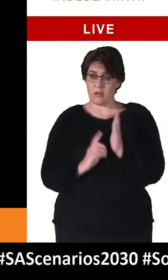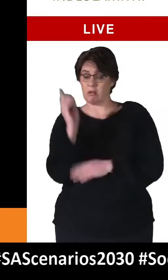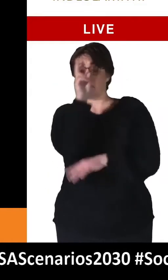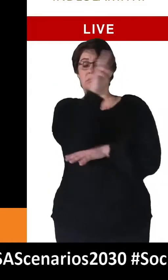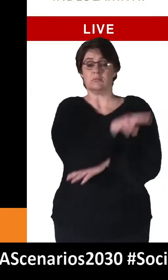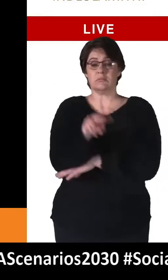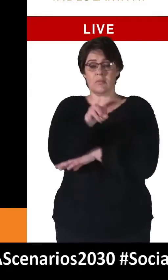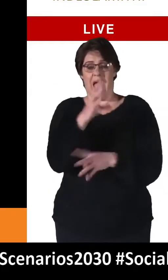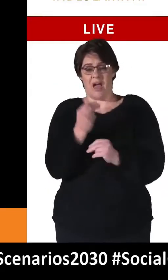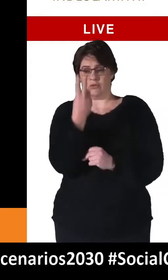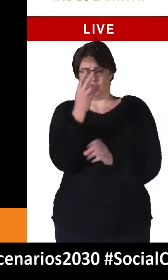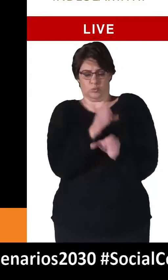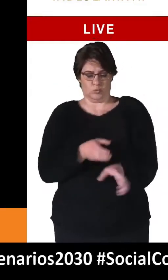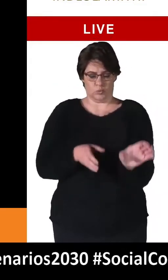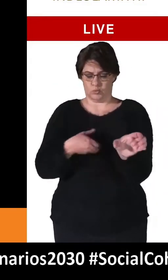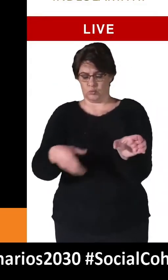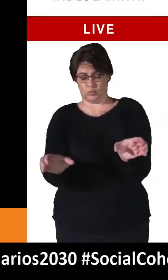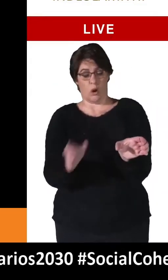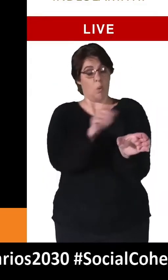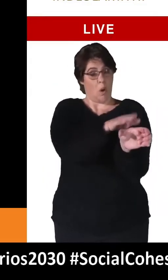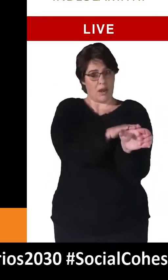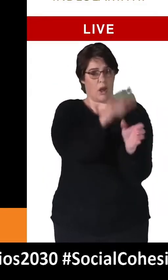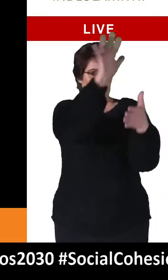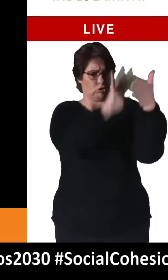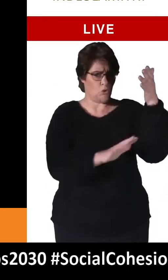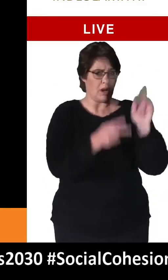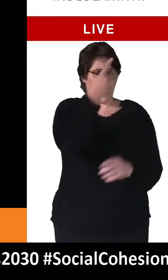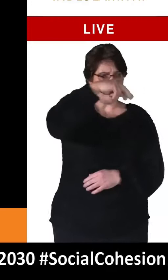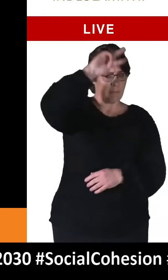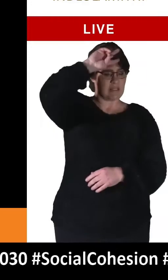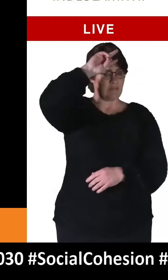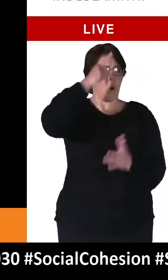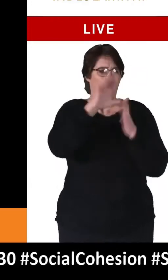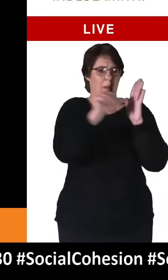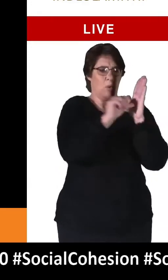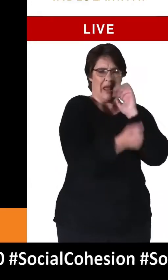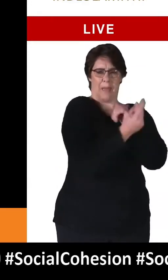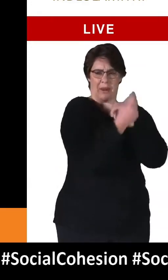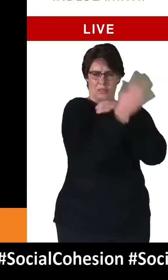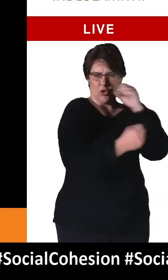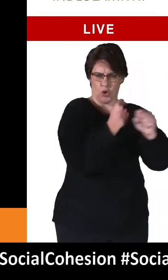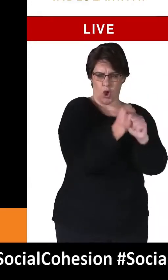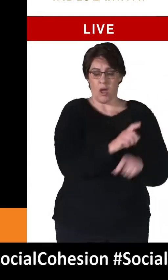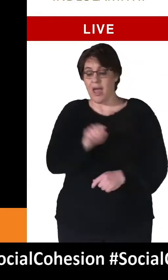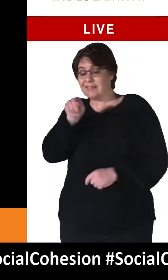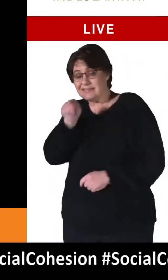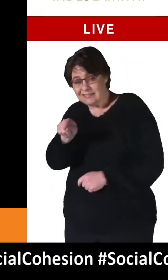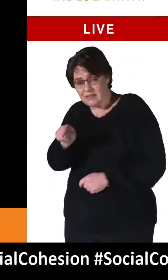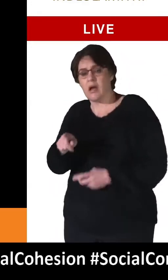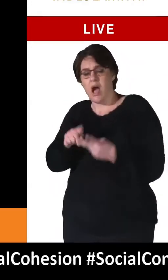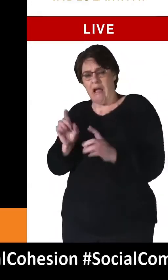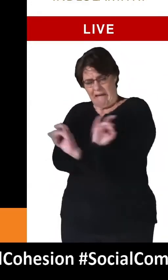has two components. One based on stories and perceptions about key events of the year, and one based on clearly